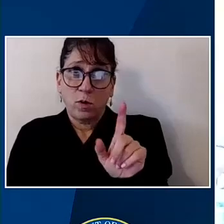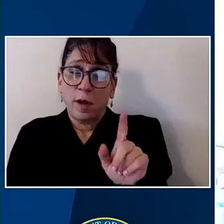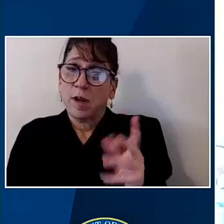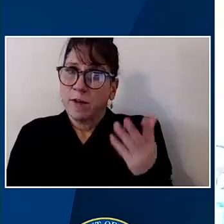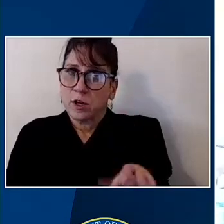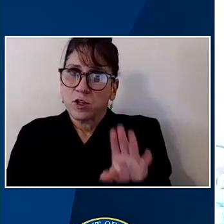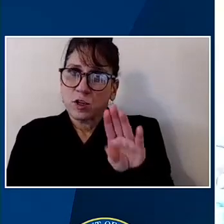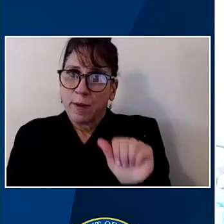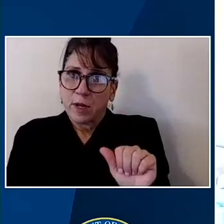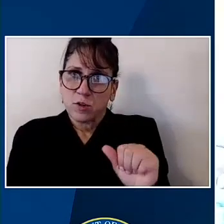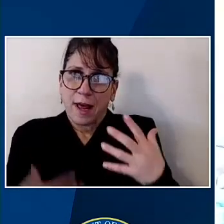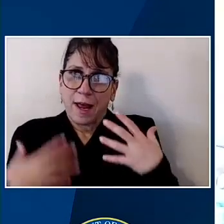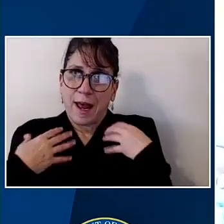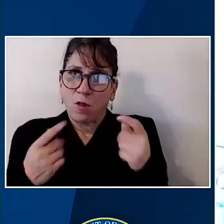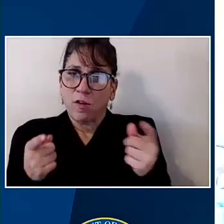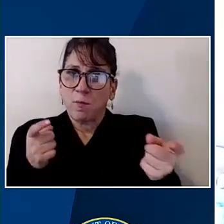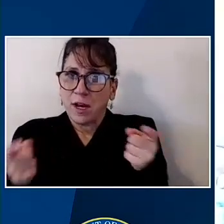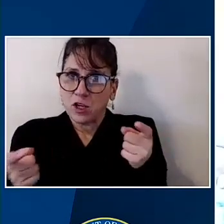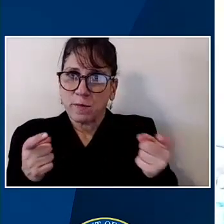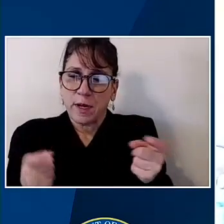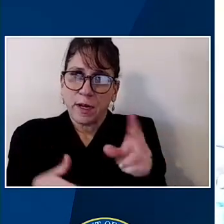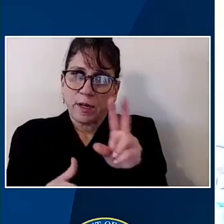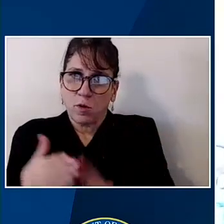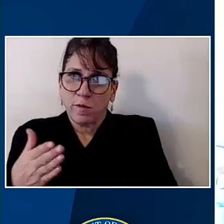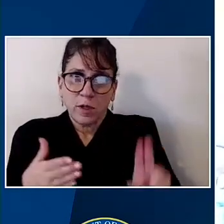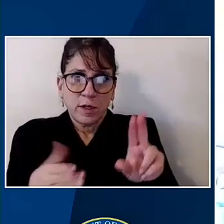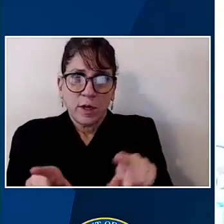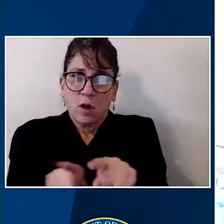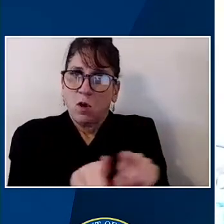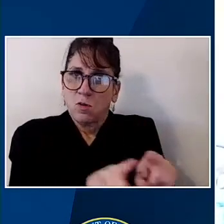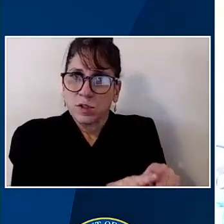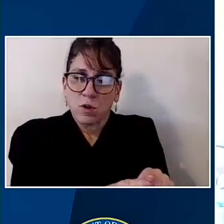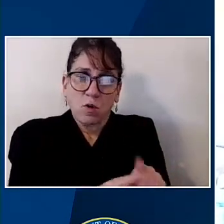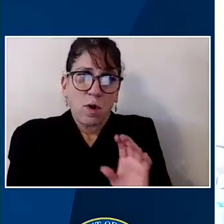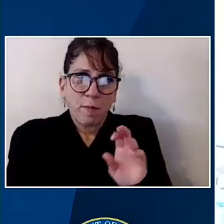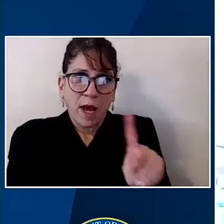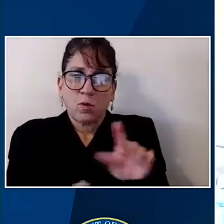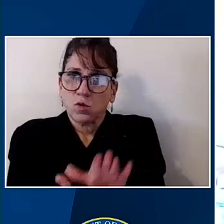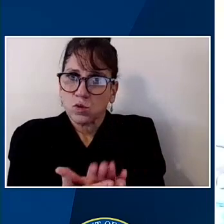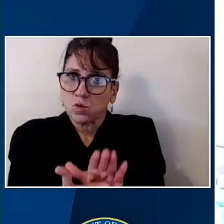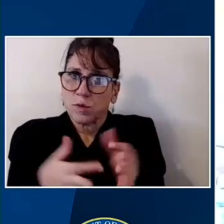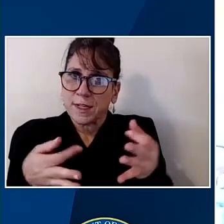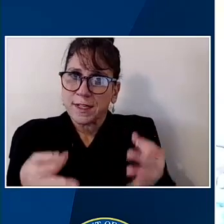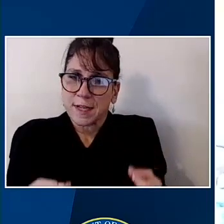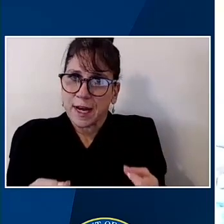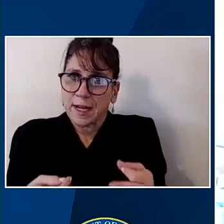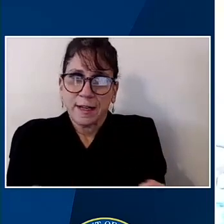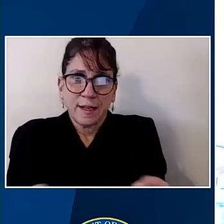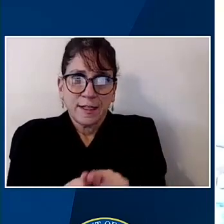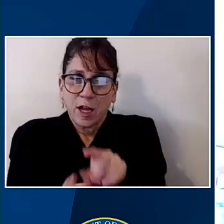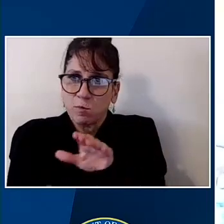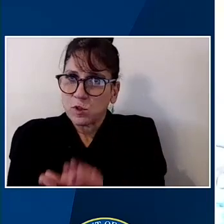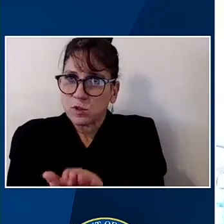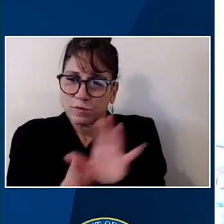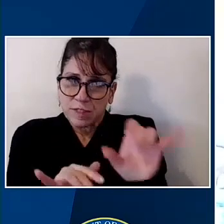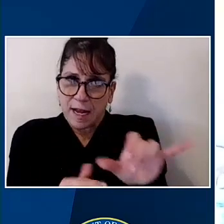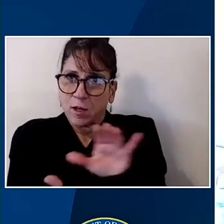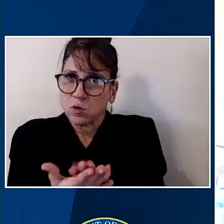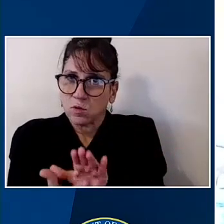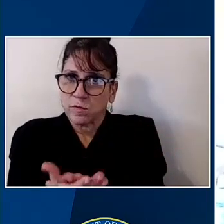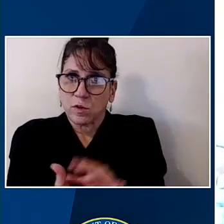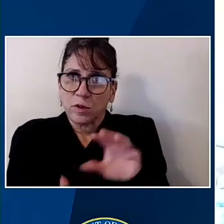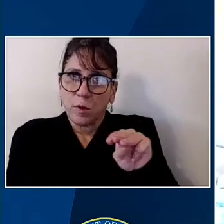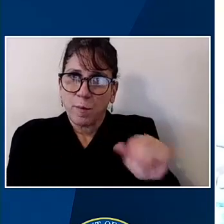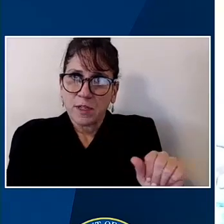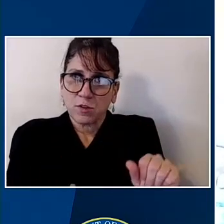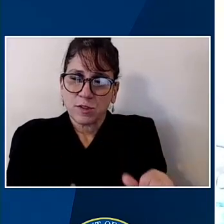my bachelor's in health management at the university. And I also went back and decided to stay in the school and earn my master's degree in